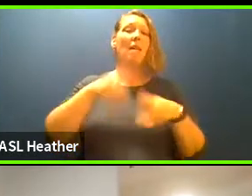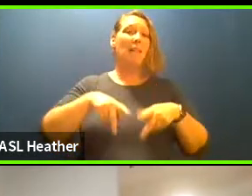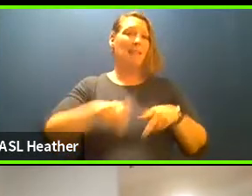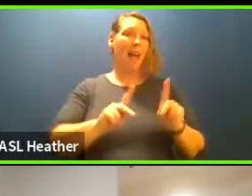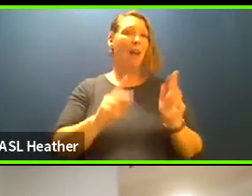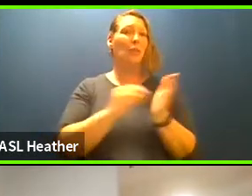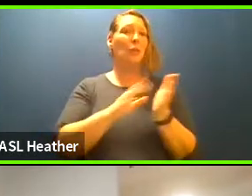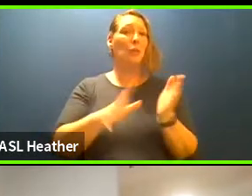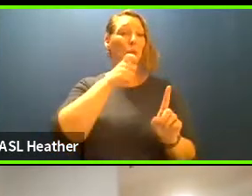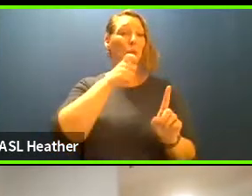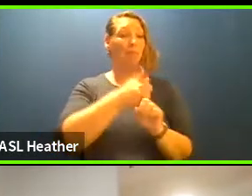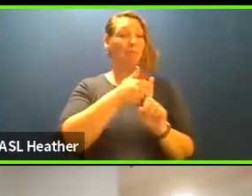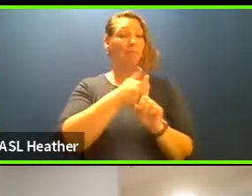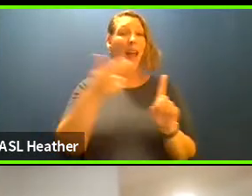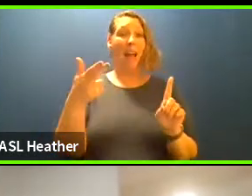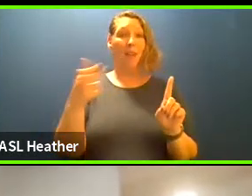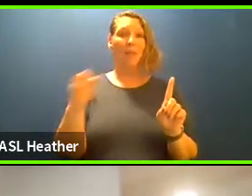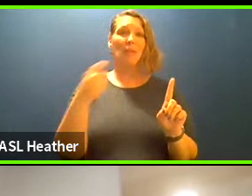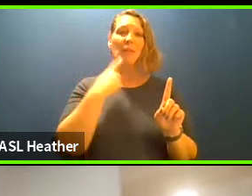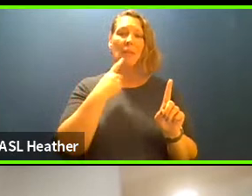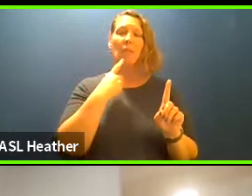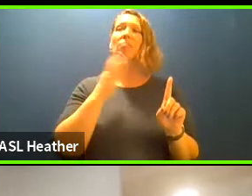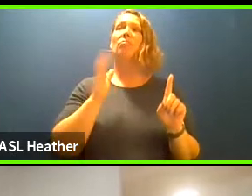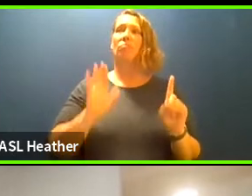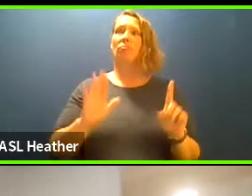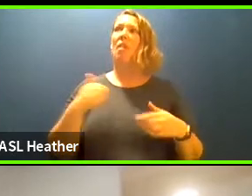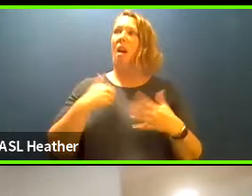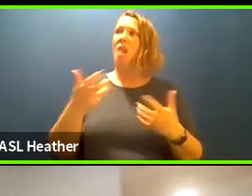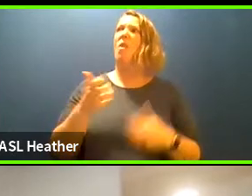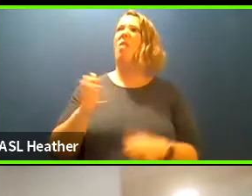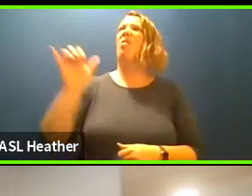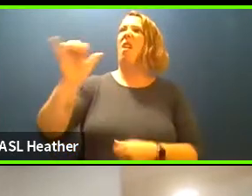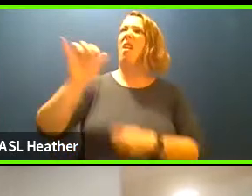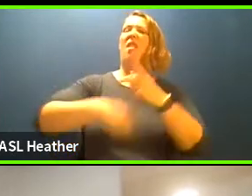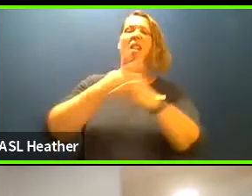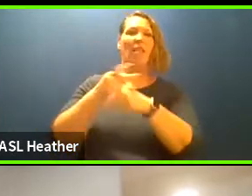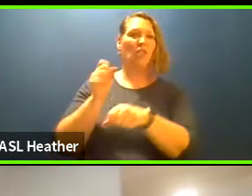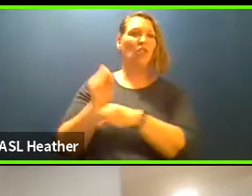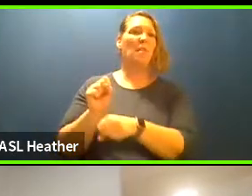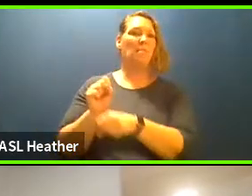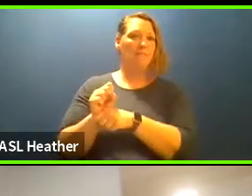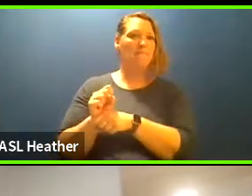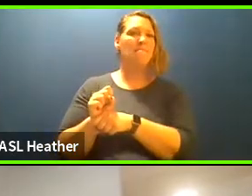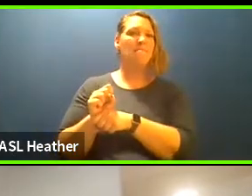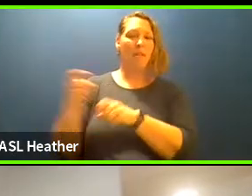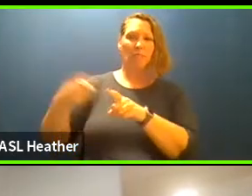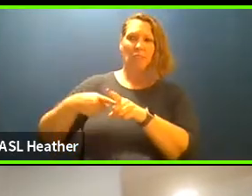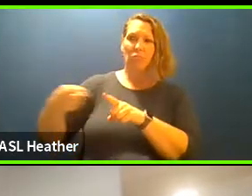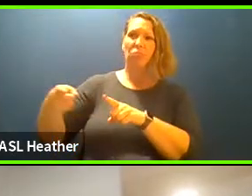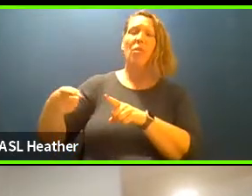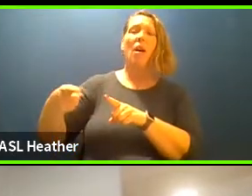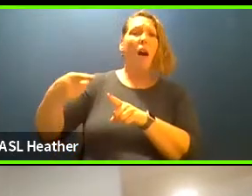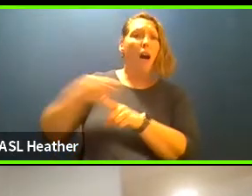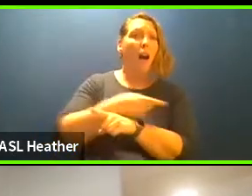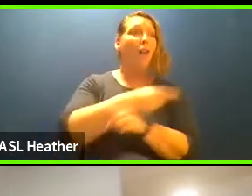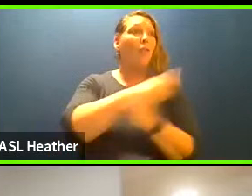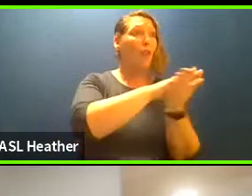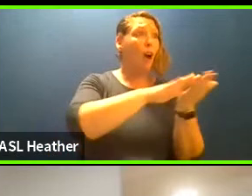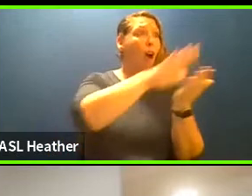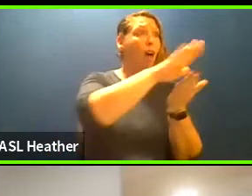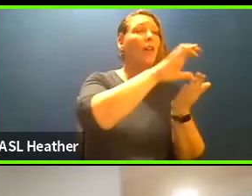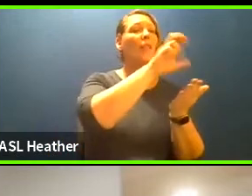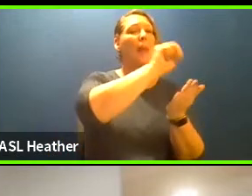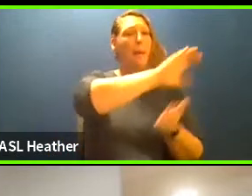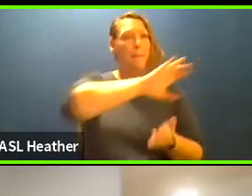high school to say, I want to be in that field, and then go on to college and still be able to come back every